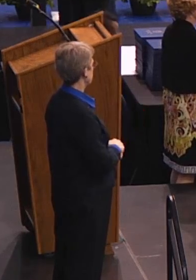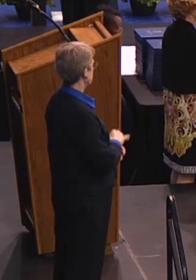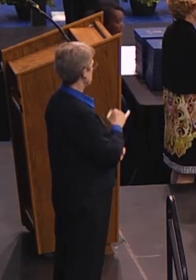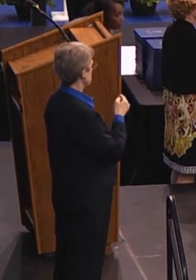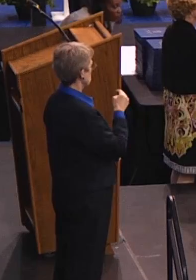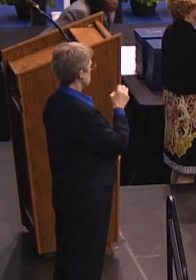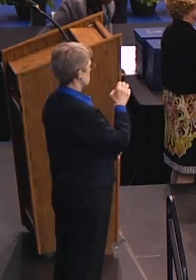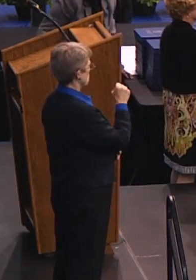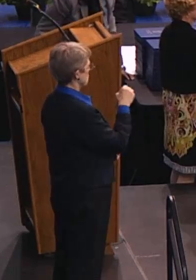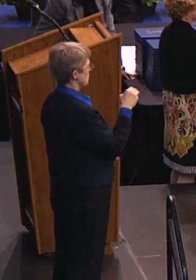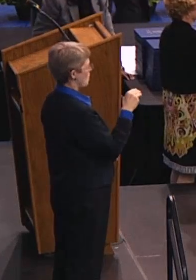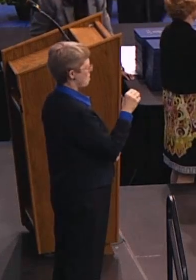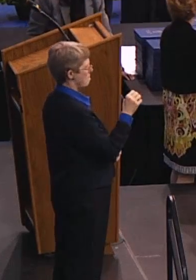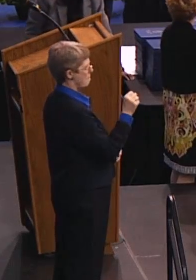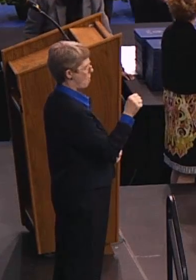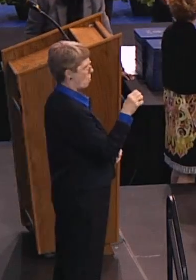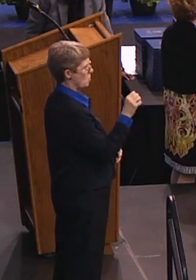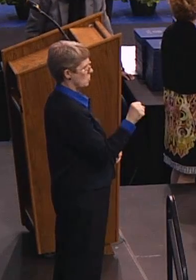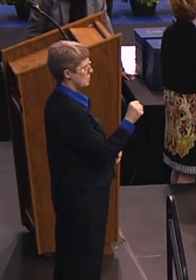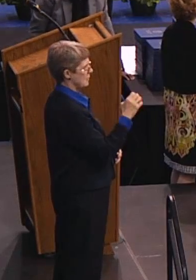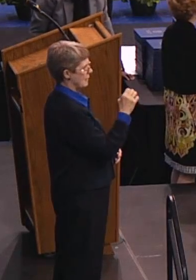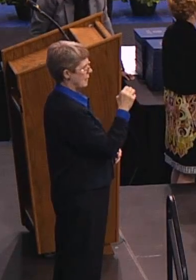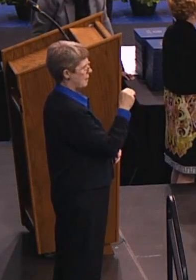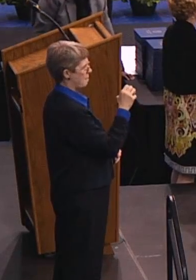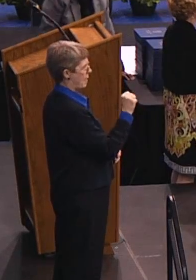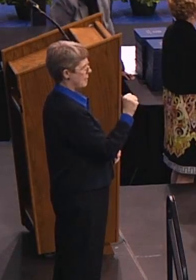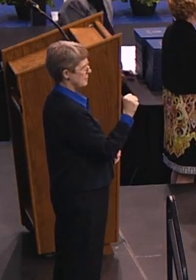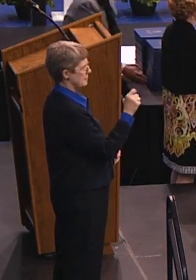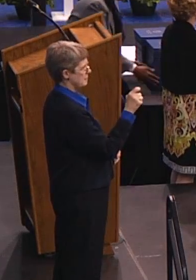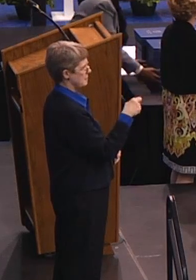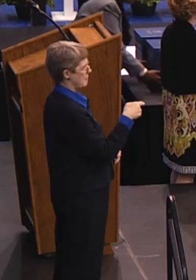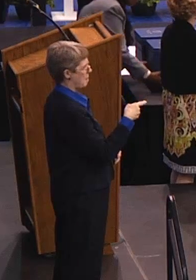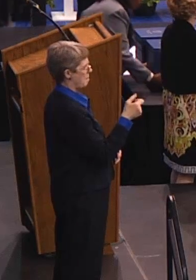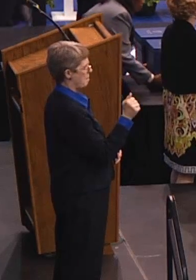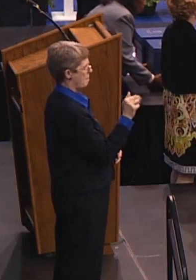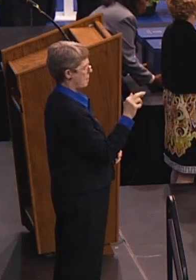James David Moss, EMS paramedic.